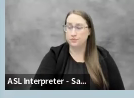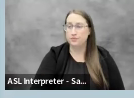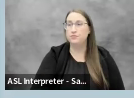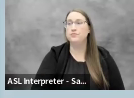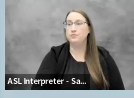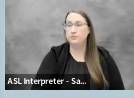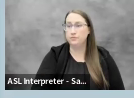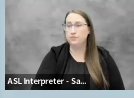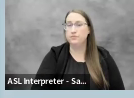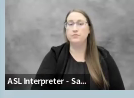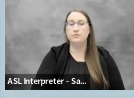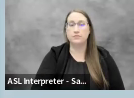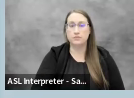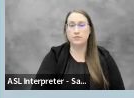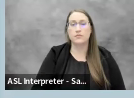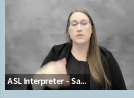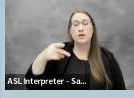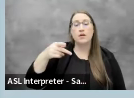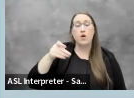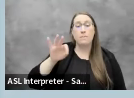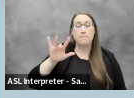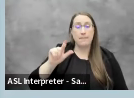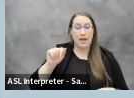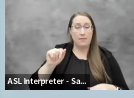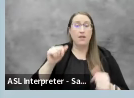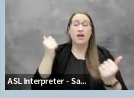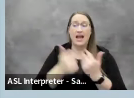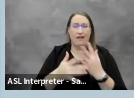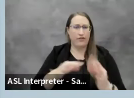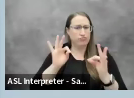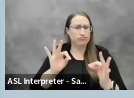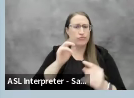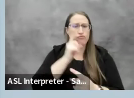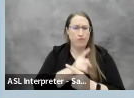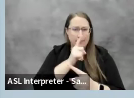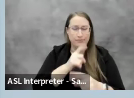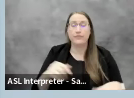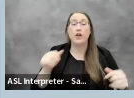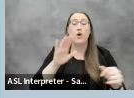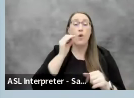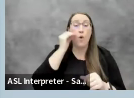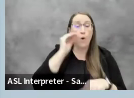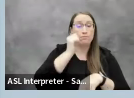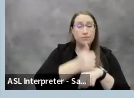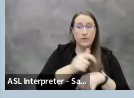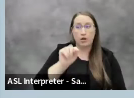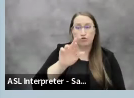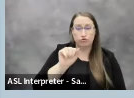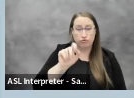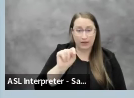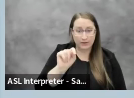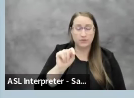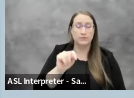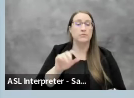Okay, well, Pamela did everything correctly. Next slide, please. She had her home in a trust as indicated by the fact that her